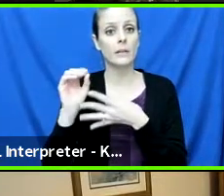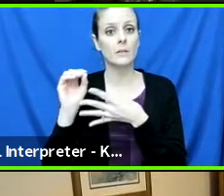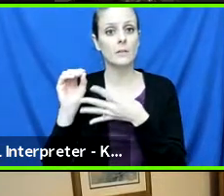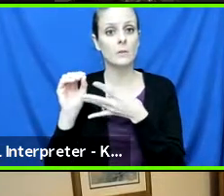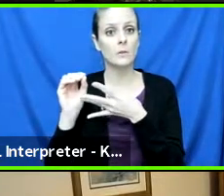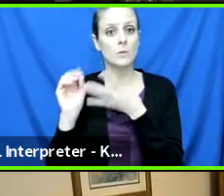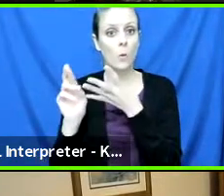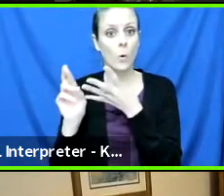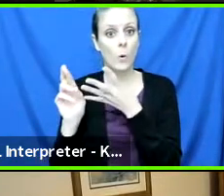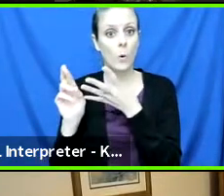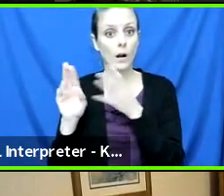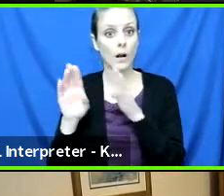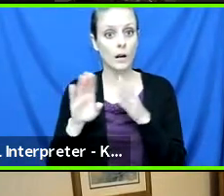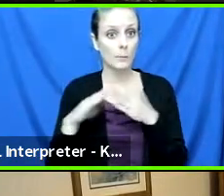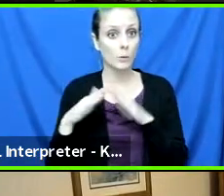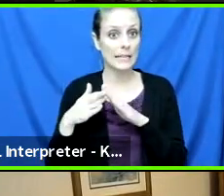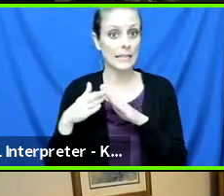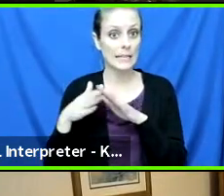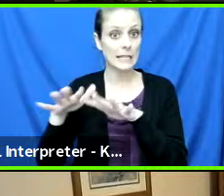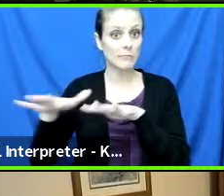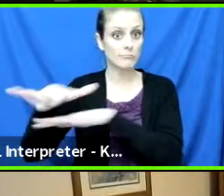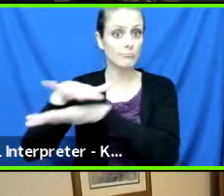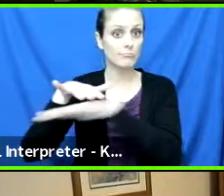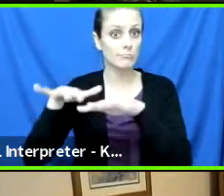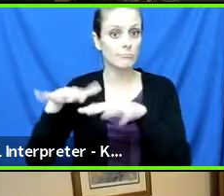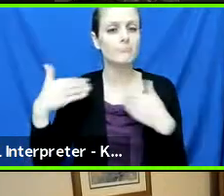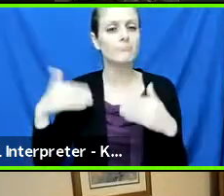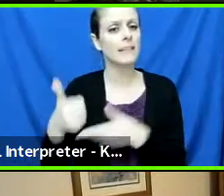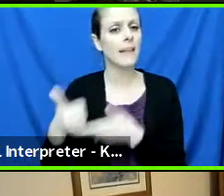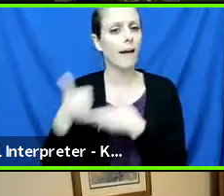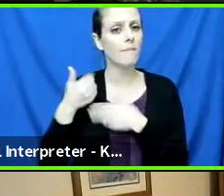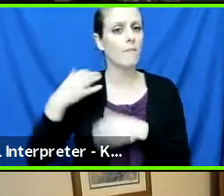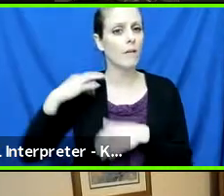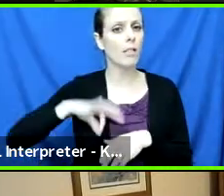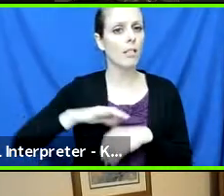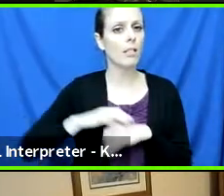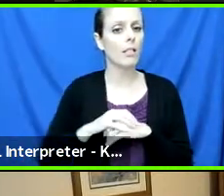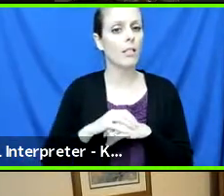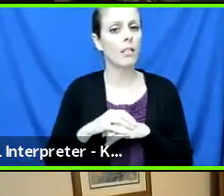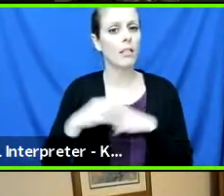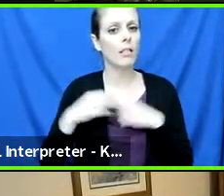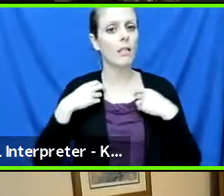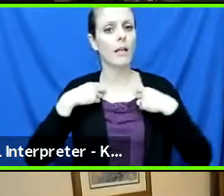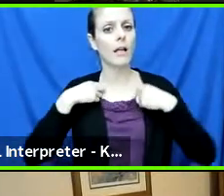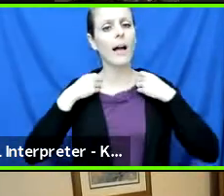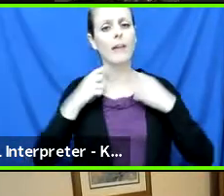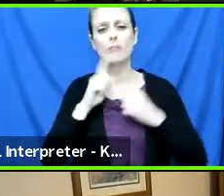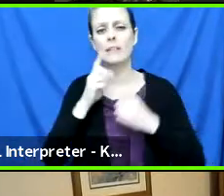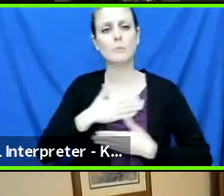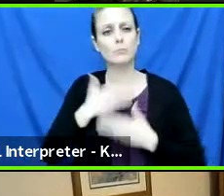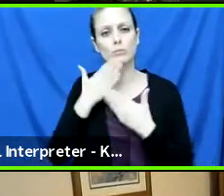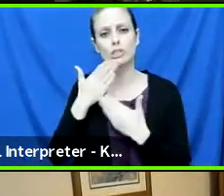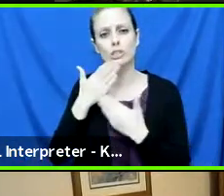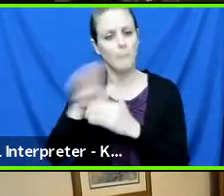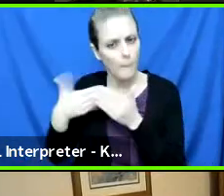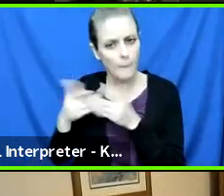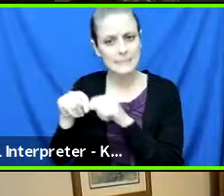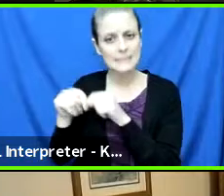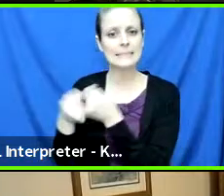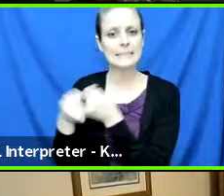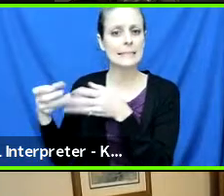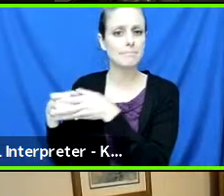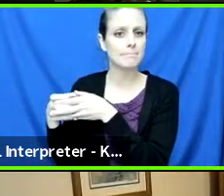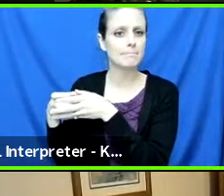the door community, it's pretty helpful, and I appreciate my entire team